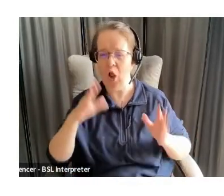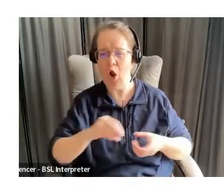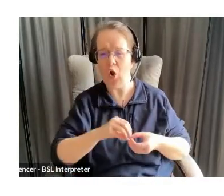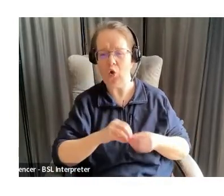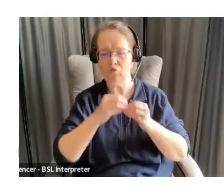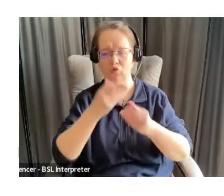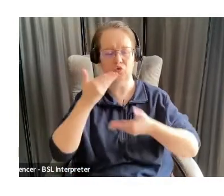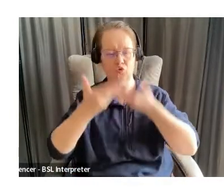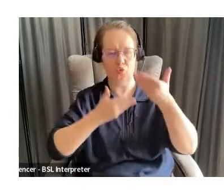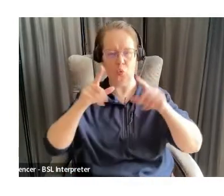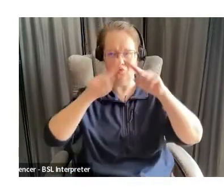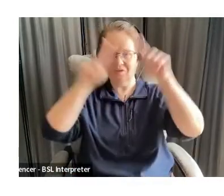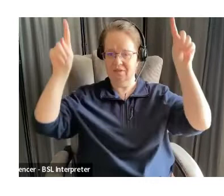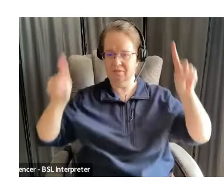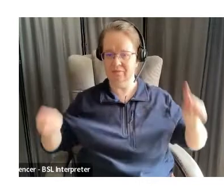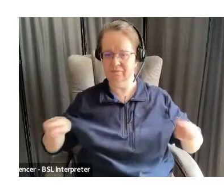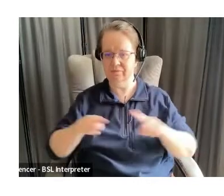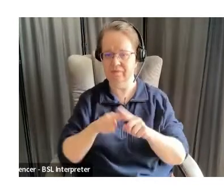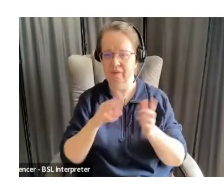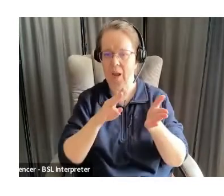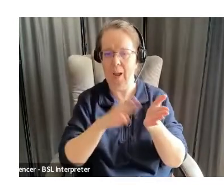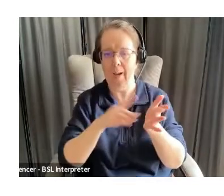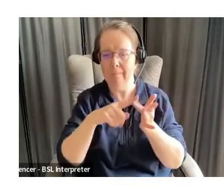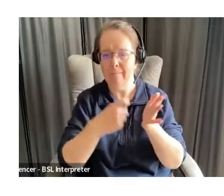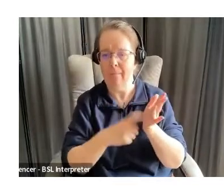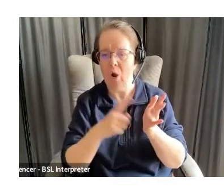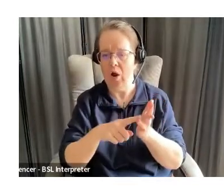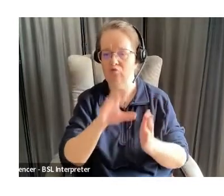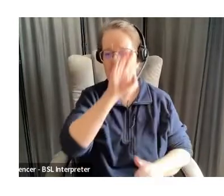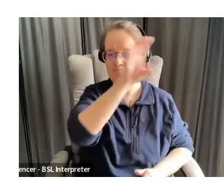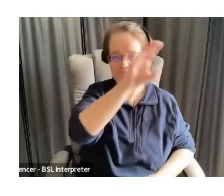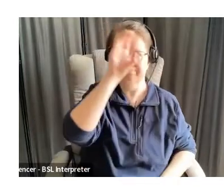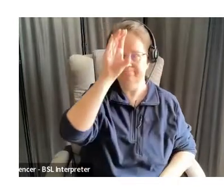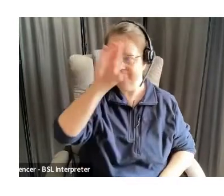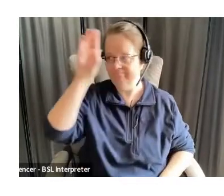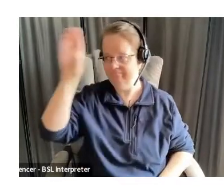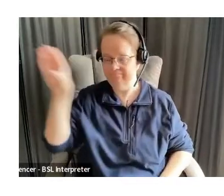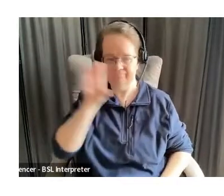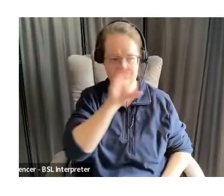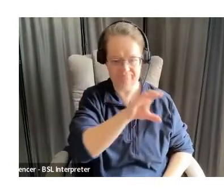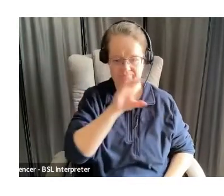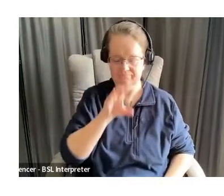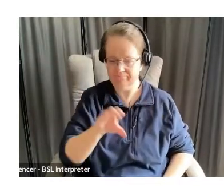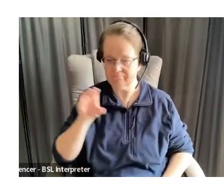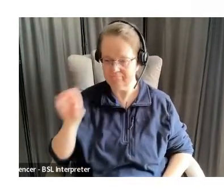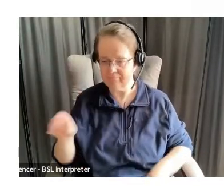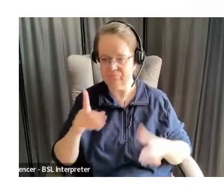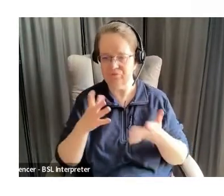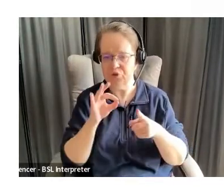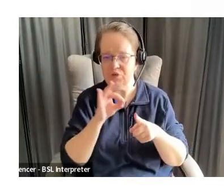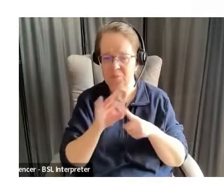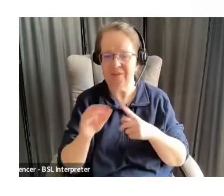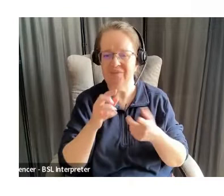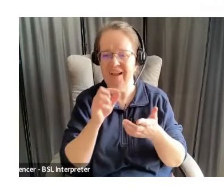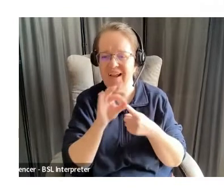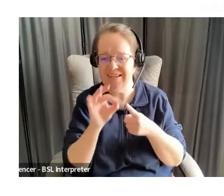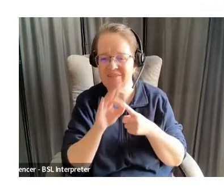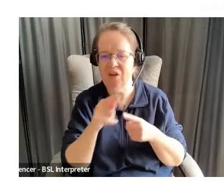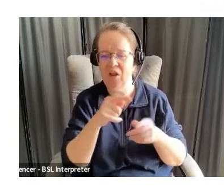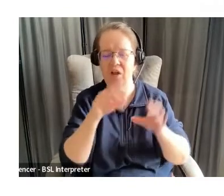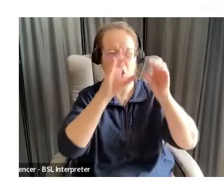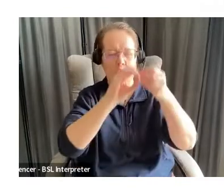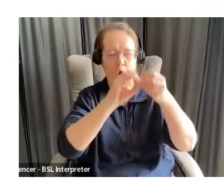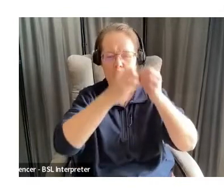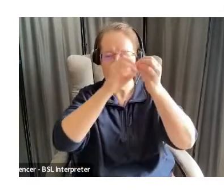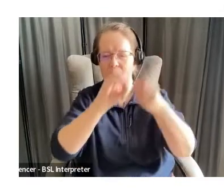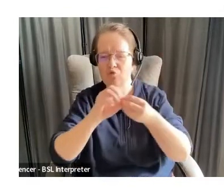of storyboards on Miro for each of my bits and experience outside of any specific interview, and create